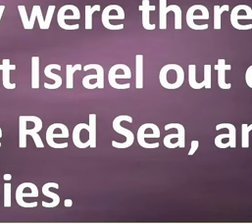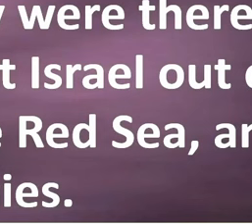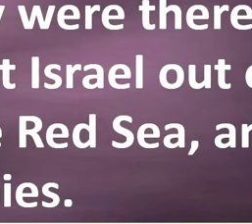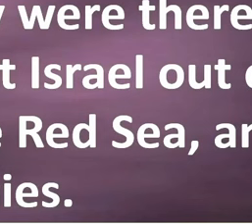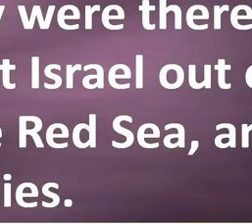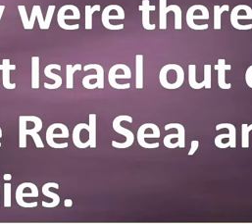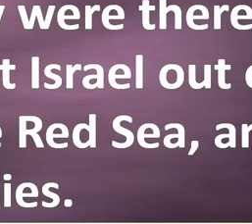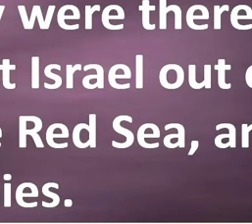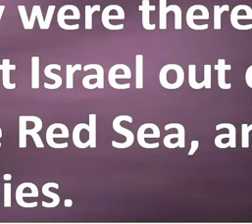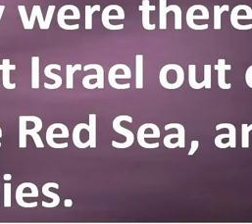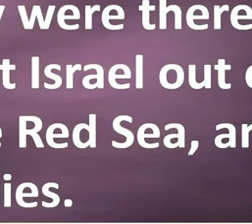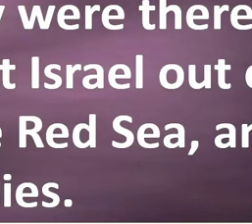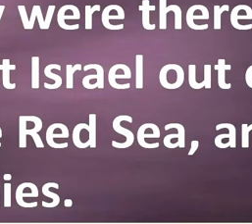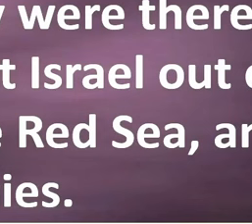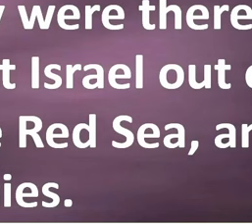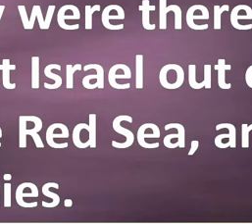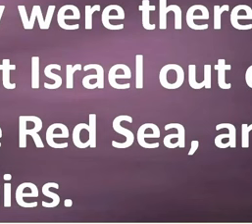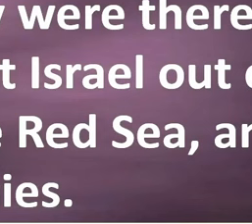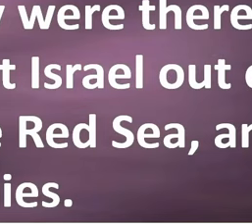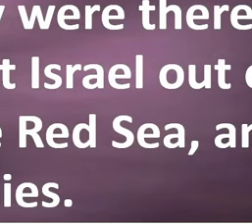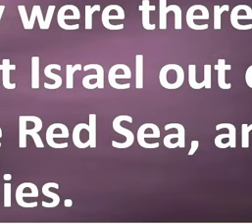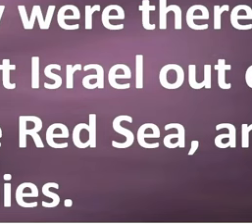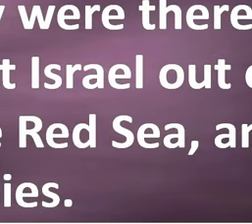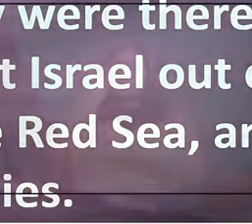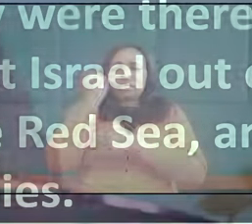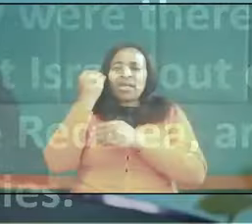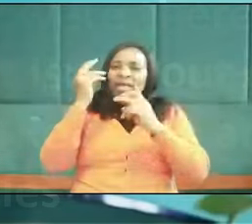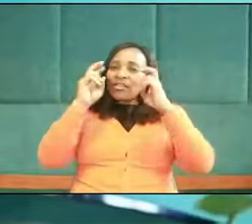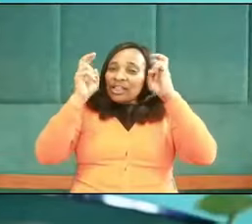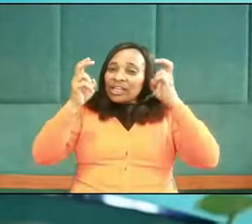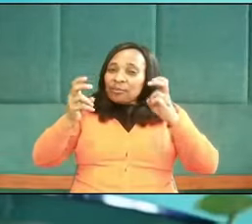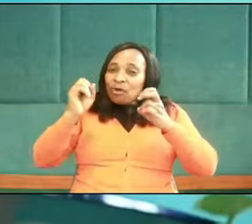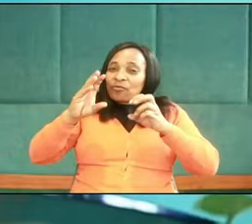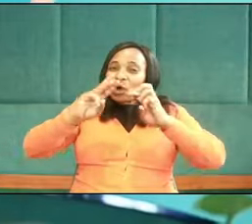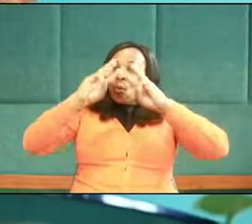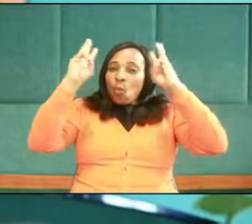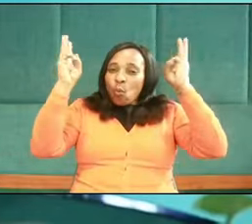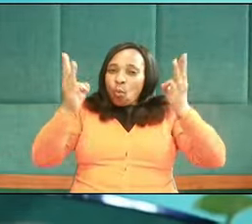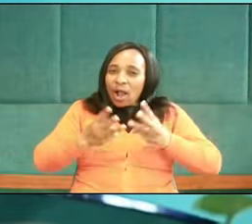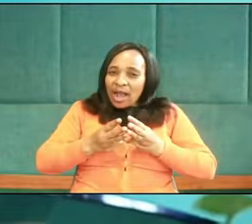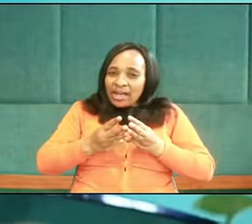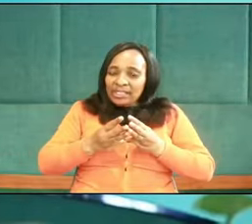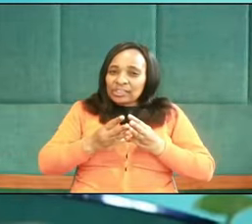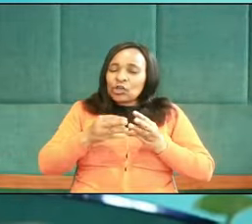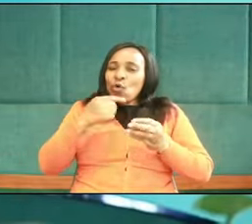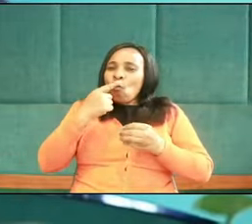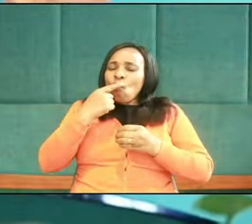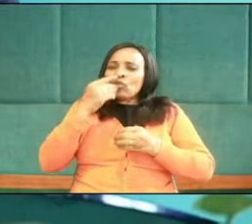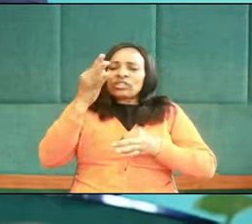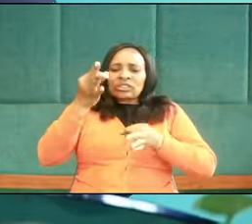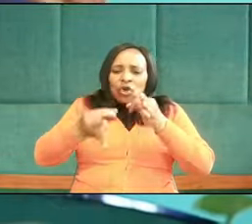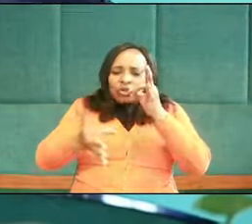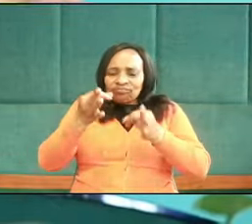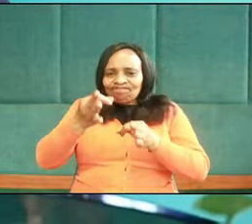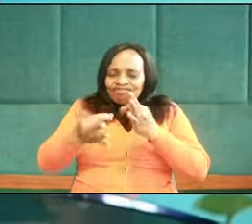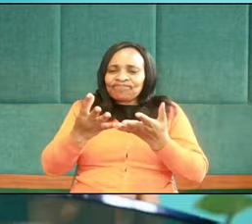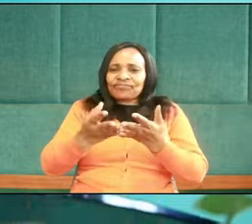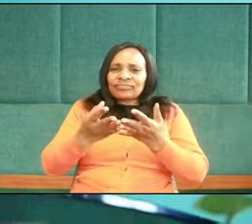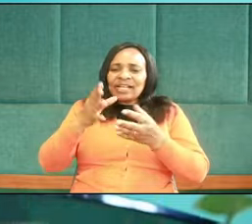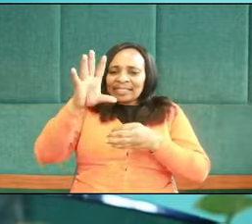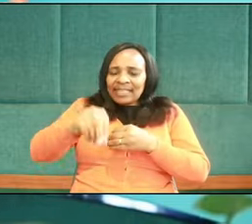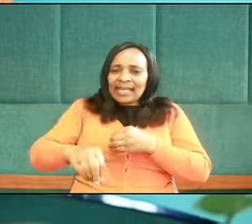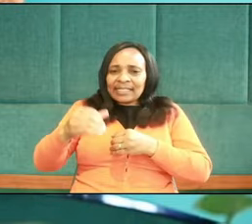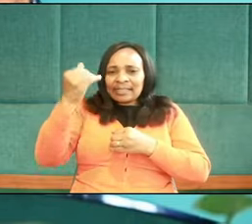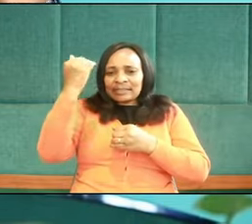Israel to coach. coach. The king of the universe who himself is the judge takes Israel to